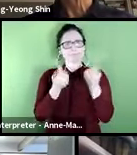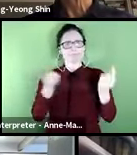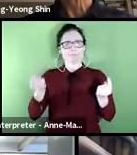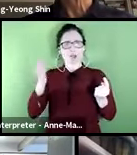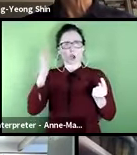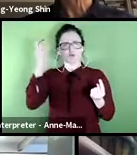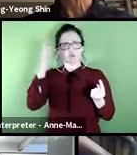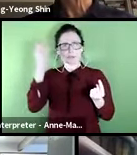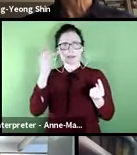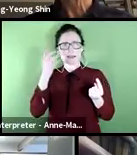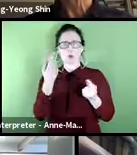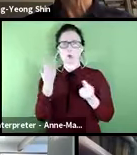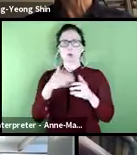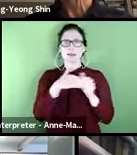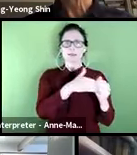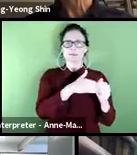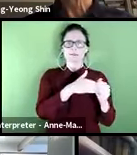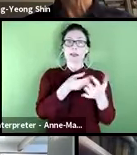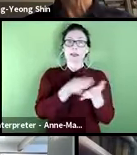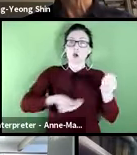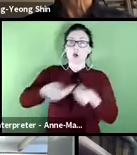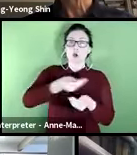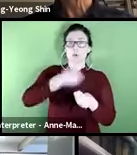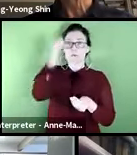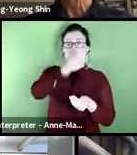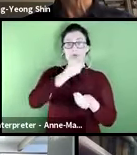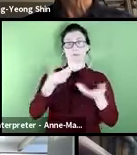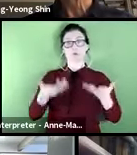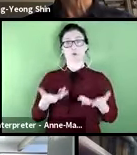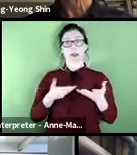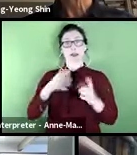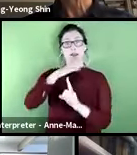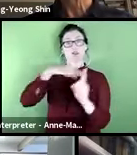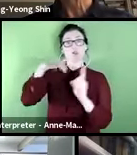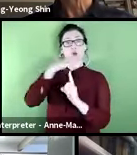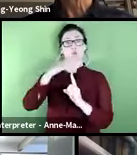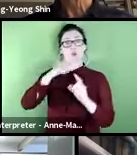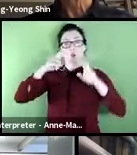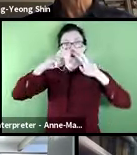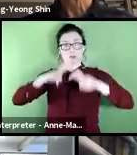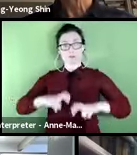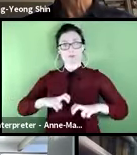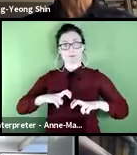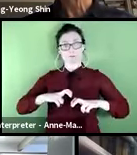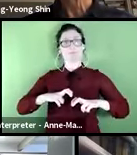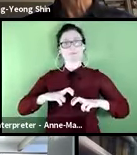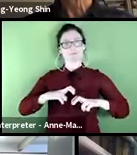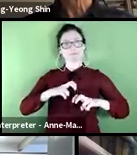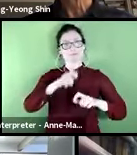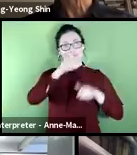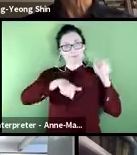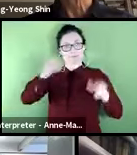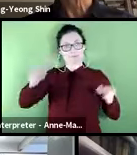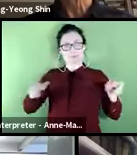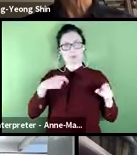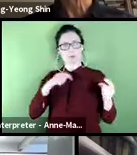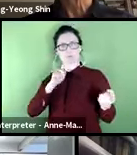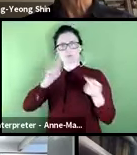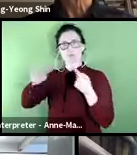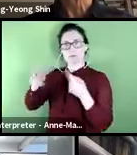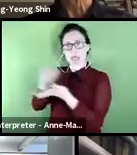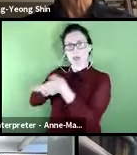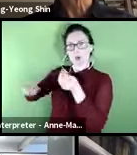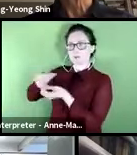economists. Today, we have a group of sociologists who want to respond to the challenge which the economists have laid